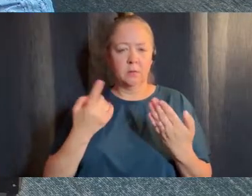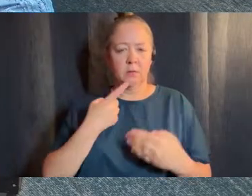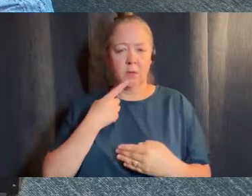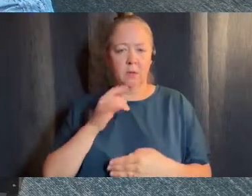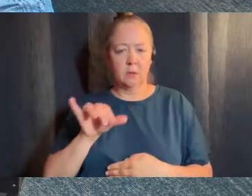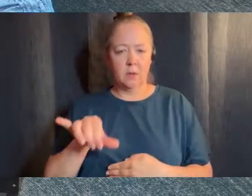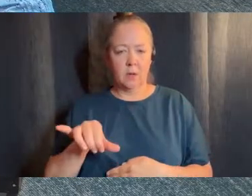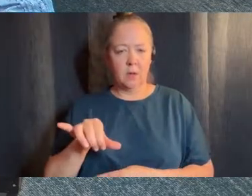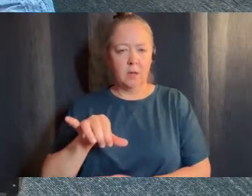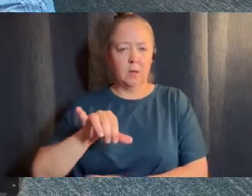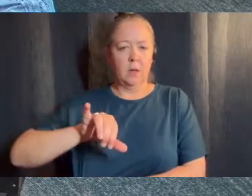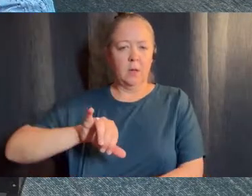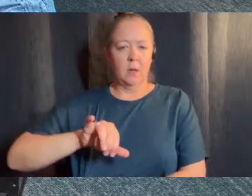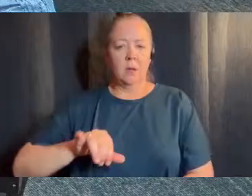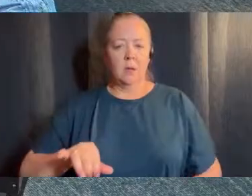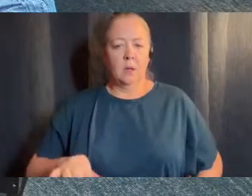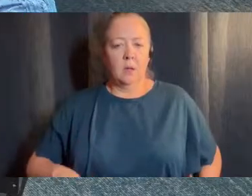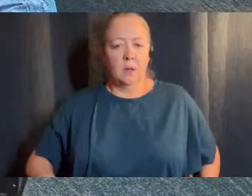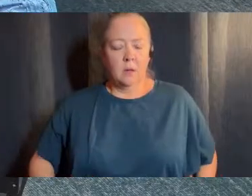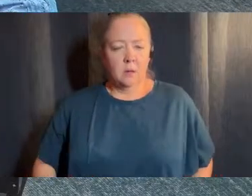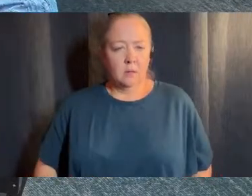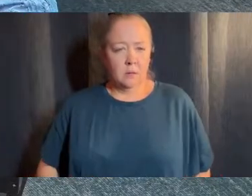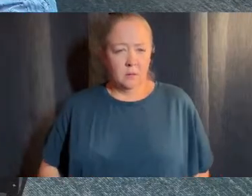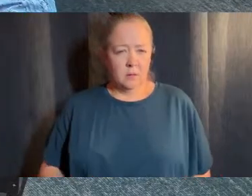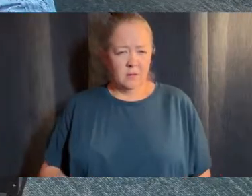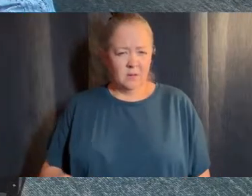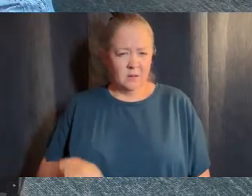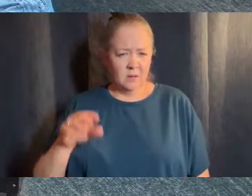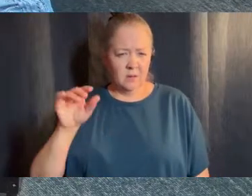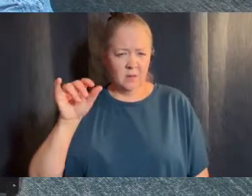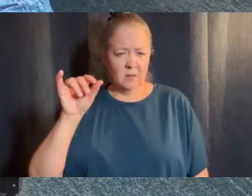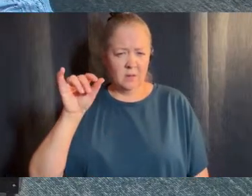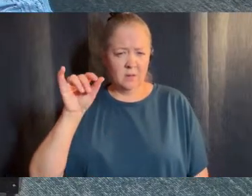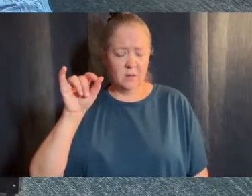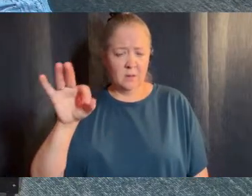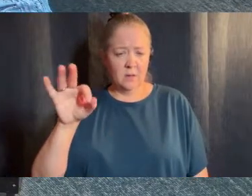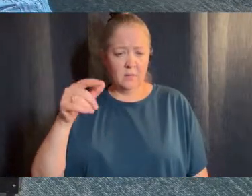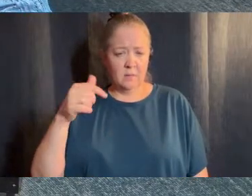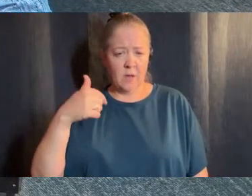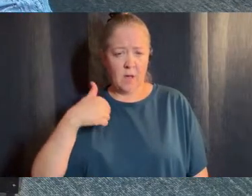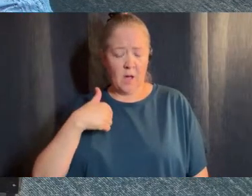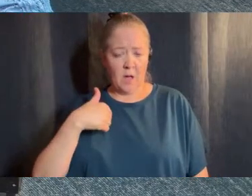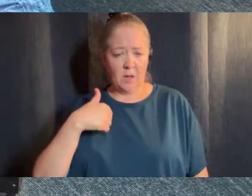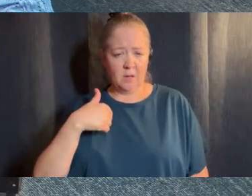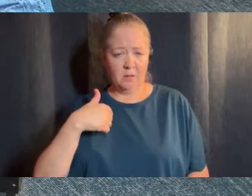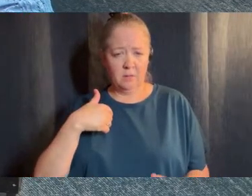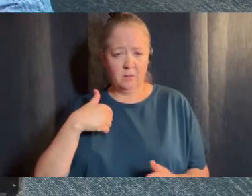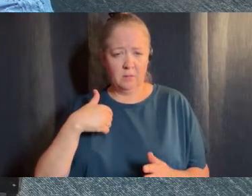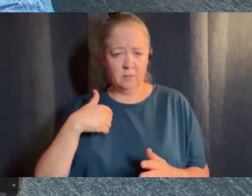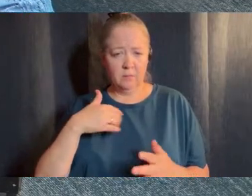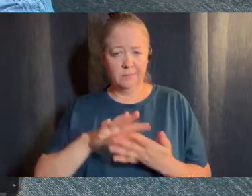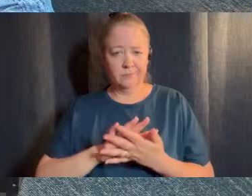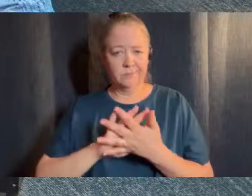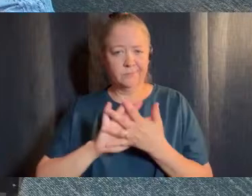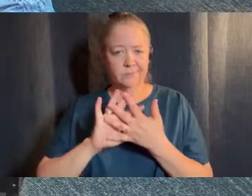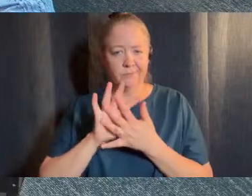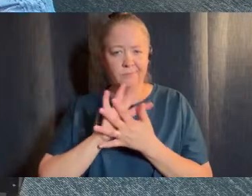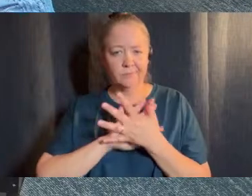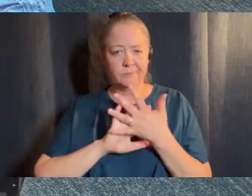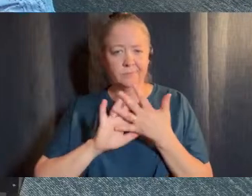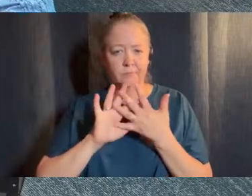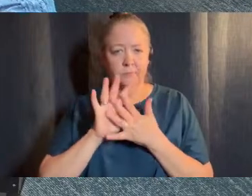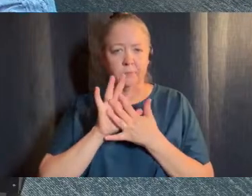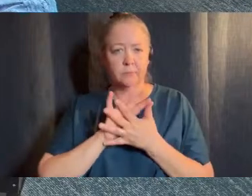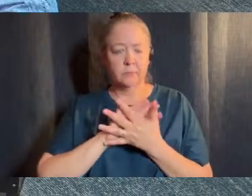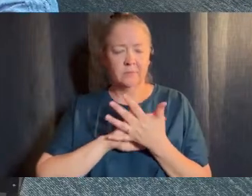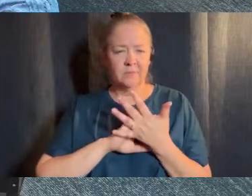favorably consider you mean rubber stamp, then that language needs to be changed to approve. If by favorably